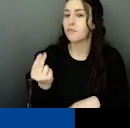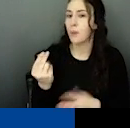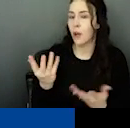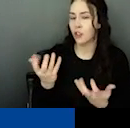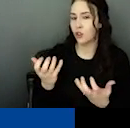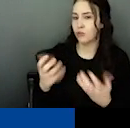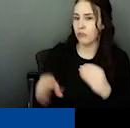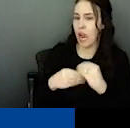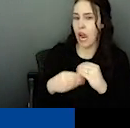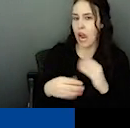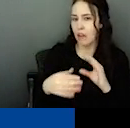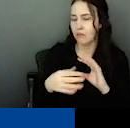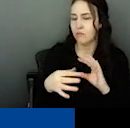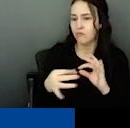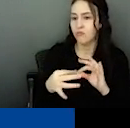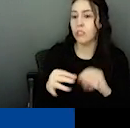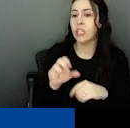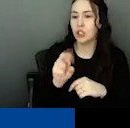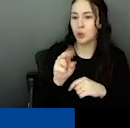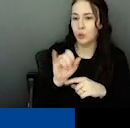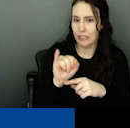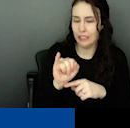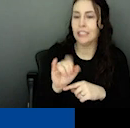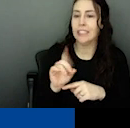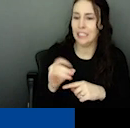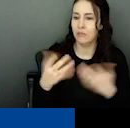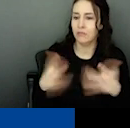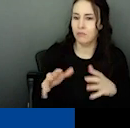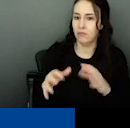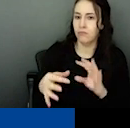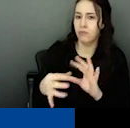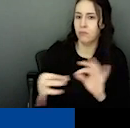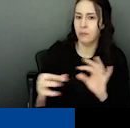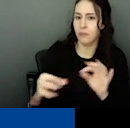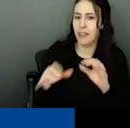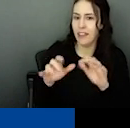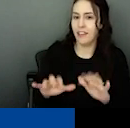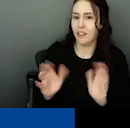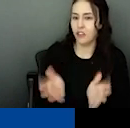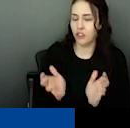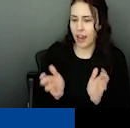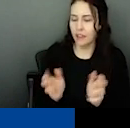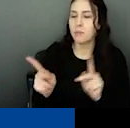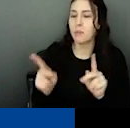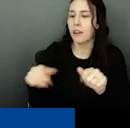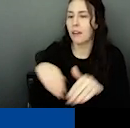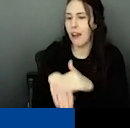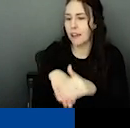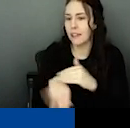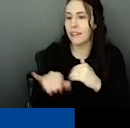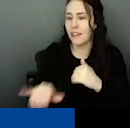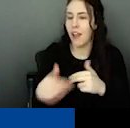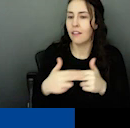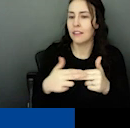the chat and just reemphasize that folks can access the slide deck back in the events lobby under the sessions tab.